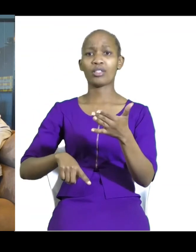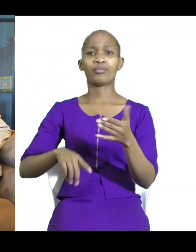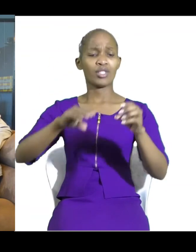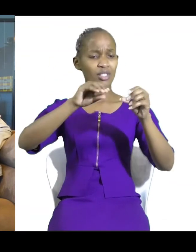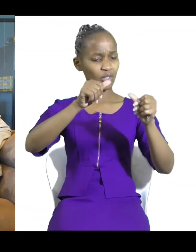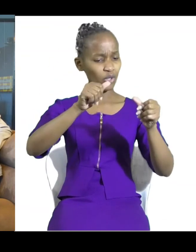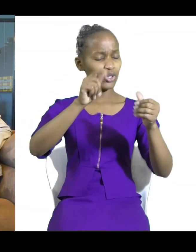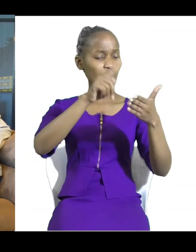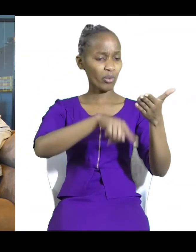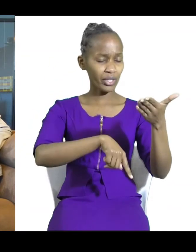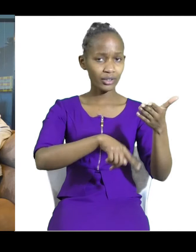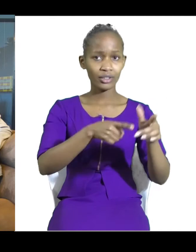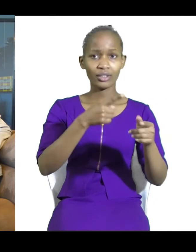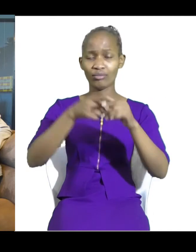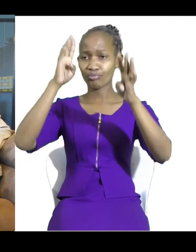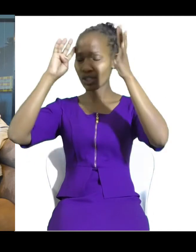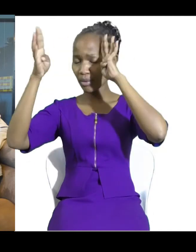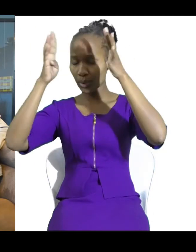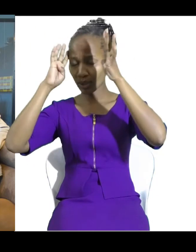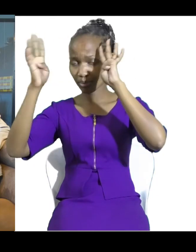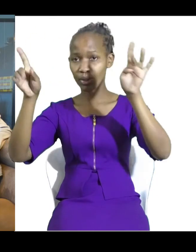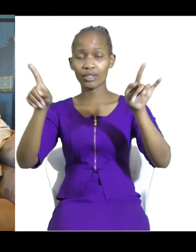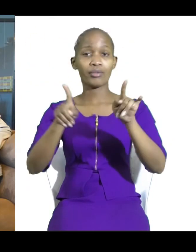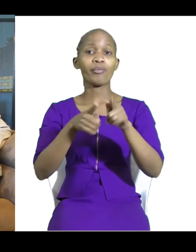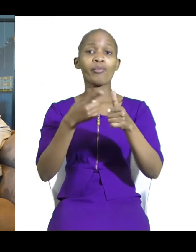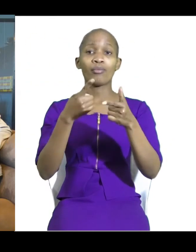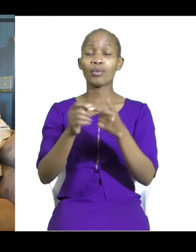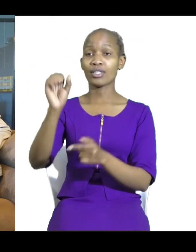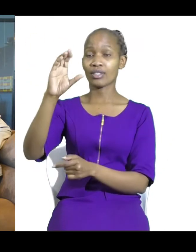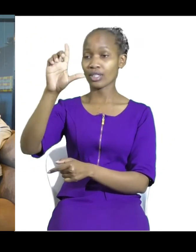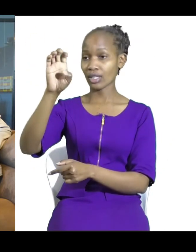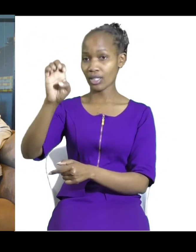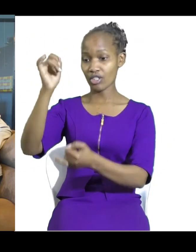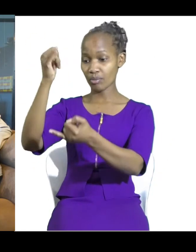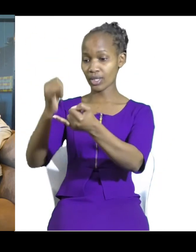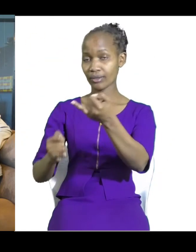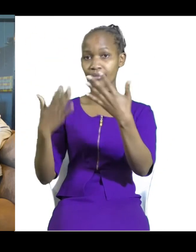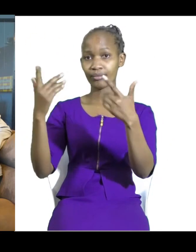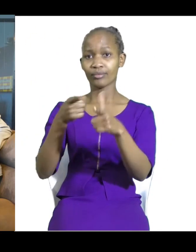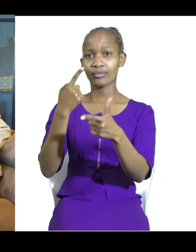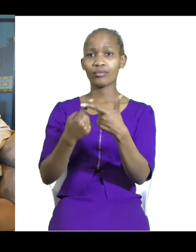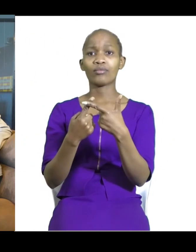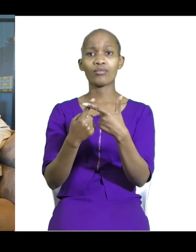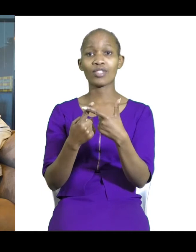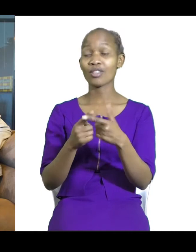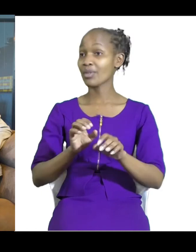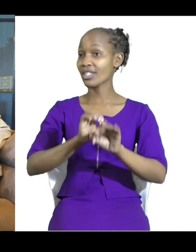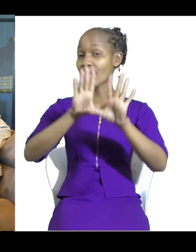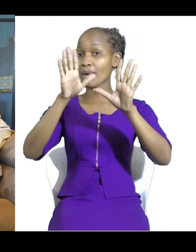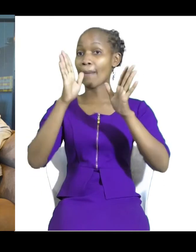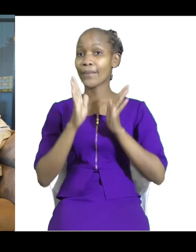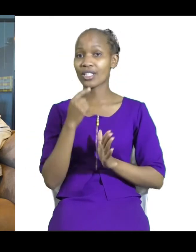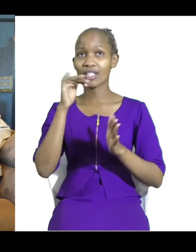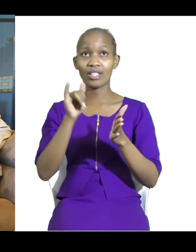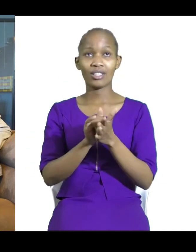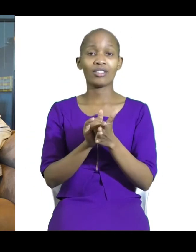will come out of it. So innovation, sustainability, scale will be the last thing. And someone will actually, you will be surprised, someone